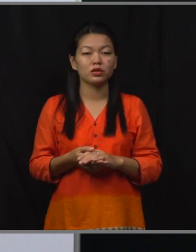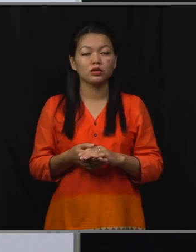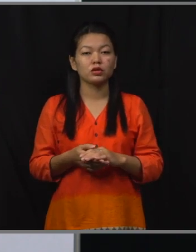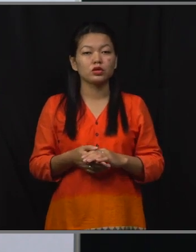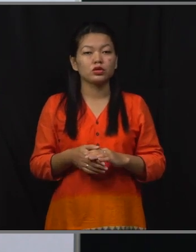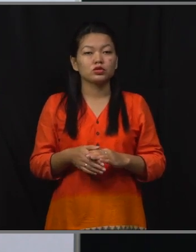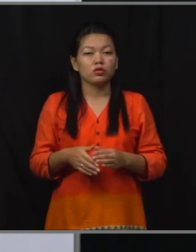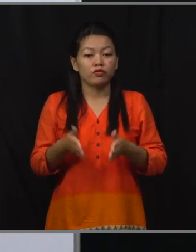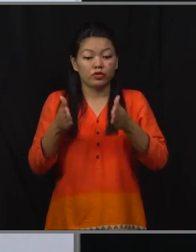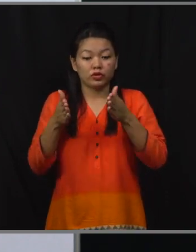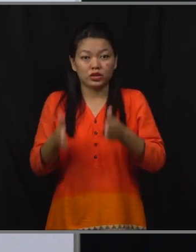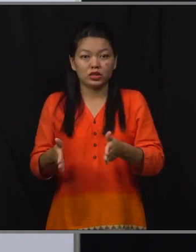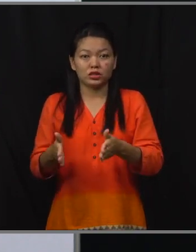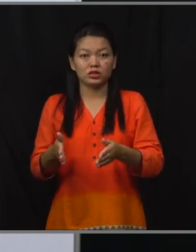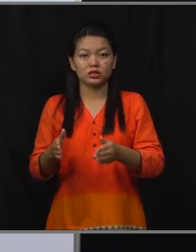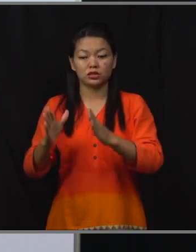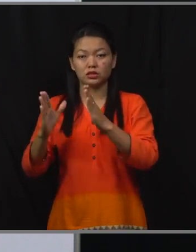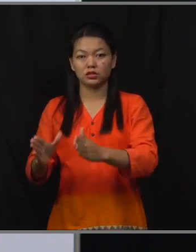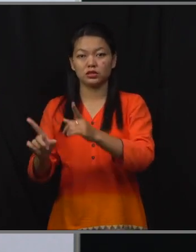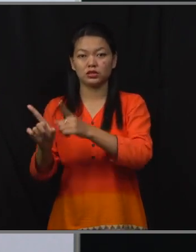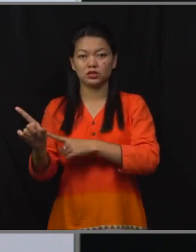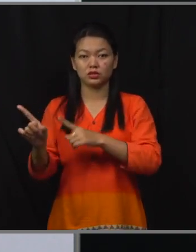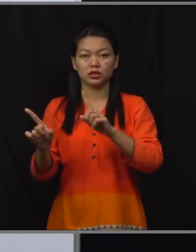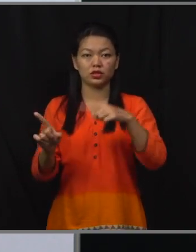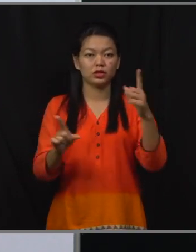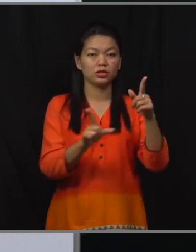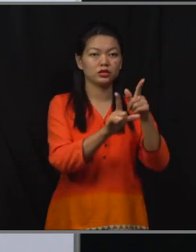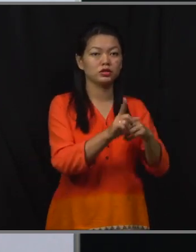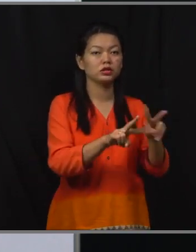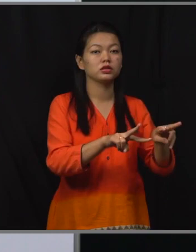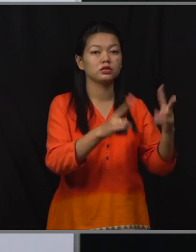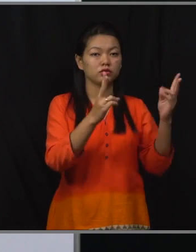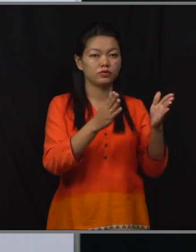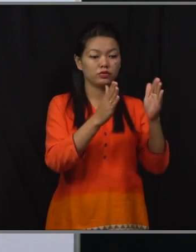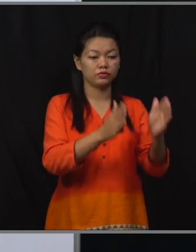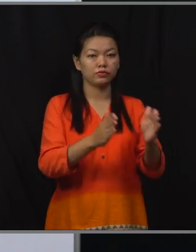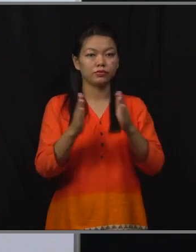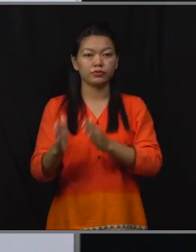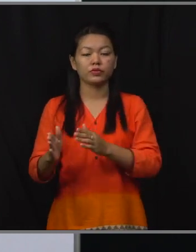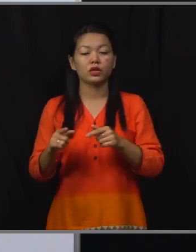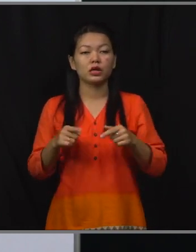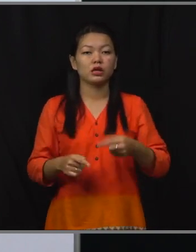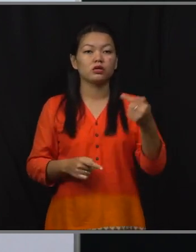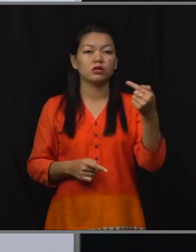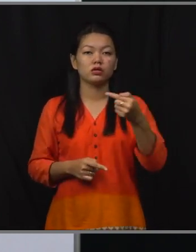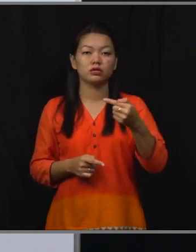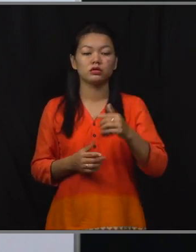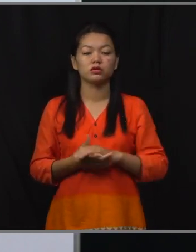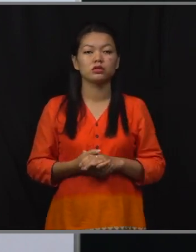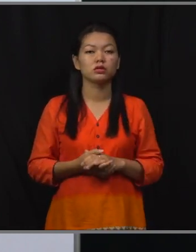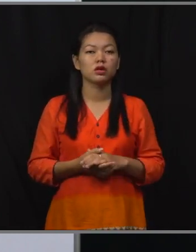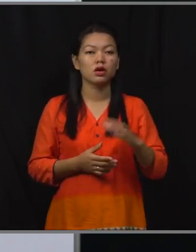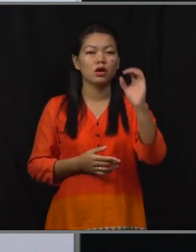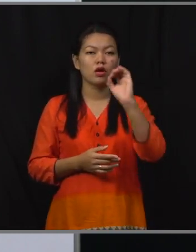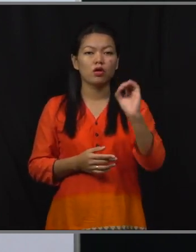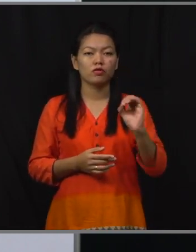for the previous year or for the next year. So this has to be deducted. And also